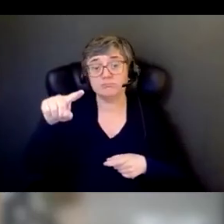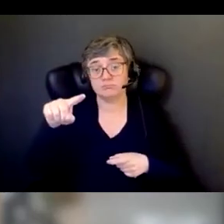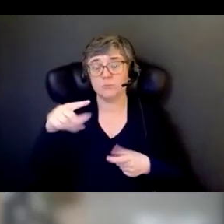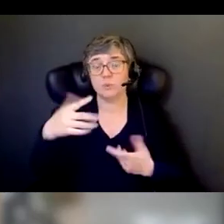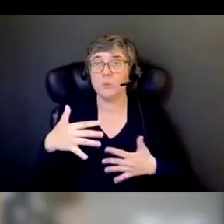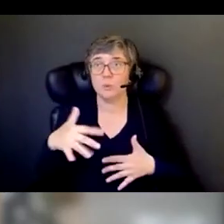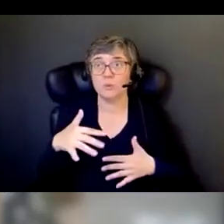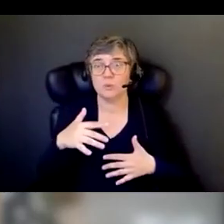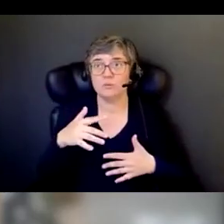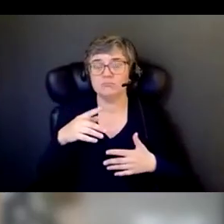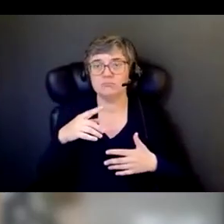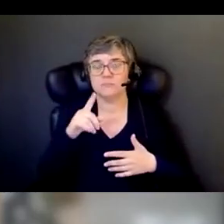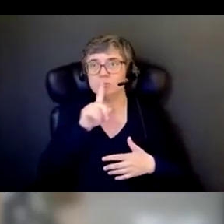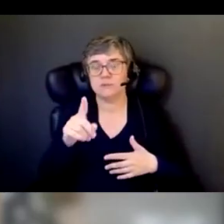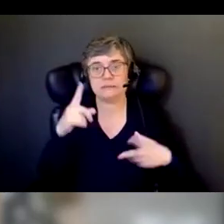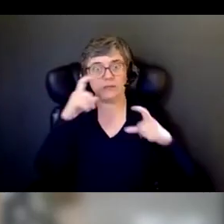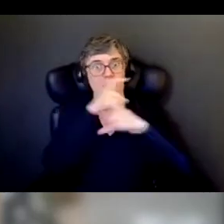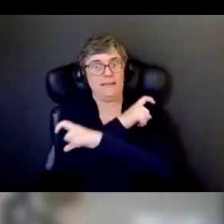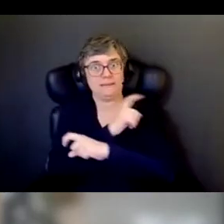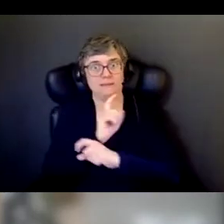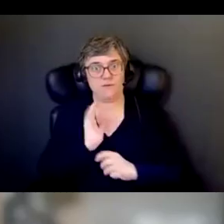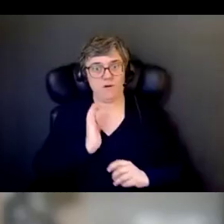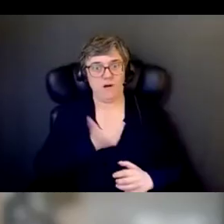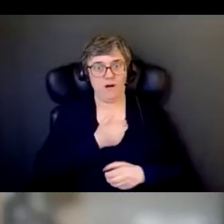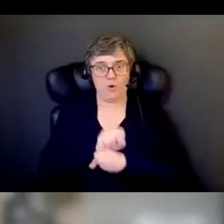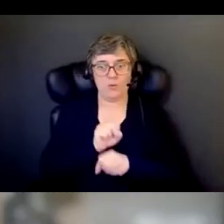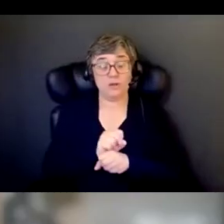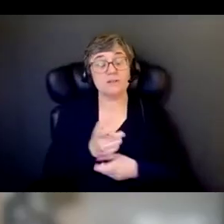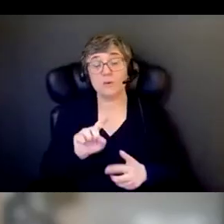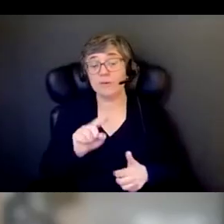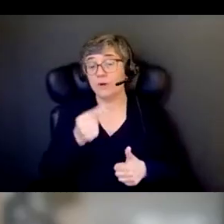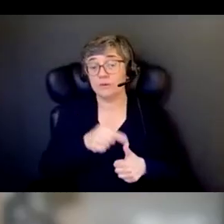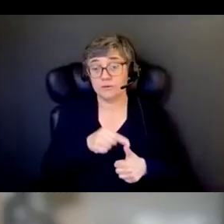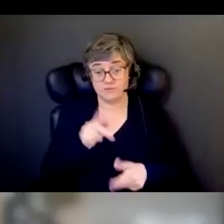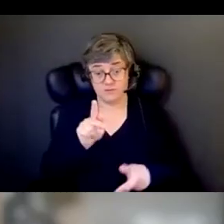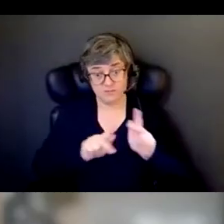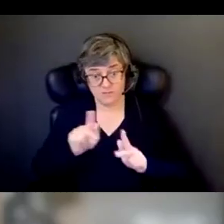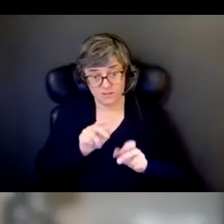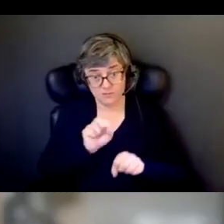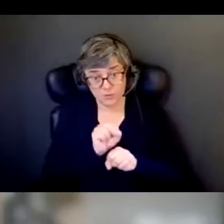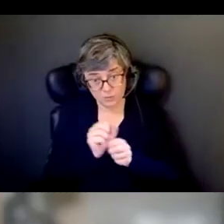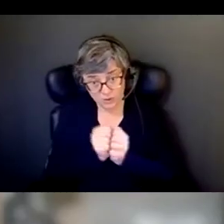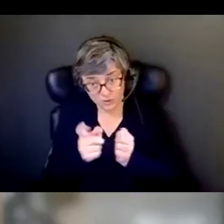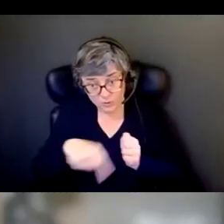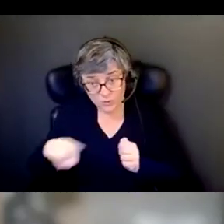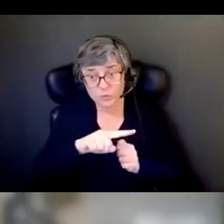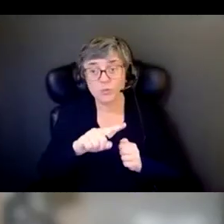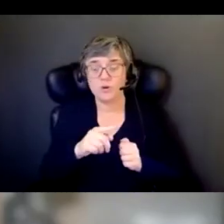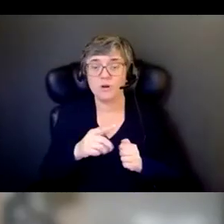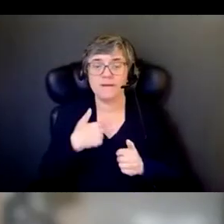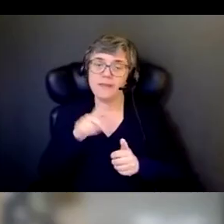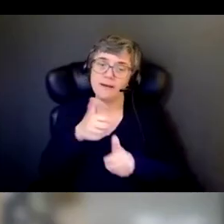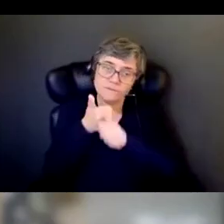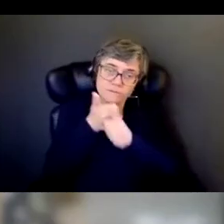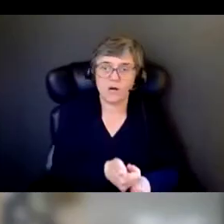complex in our work. So first, the people we work with are often subject to substitute decision-making regimes like